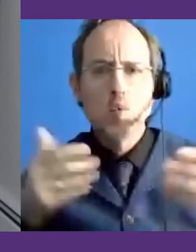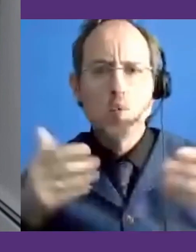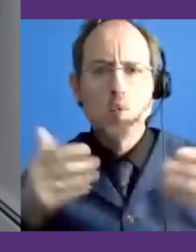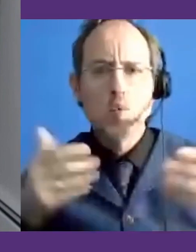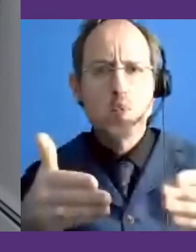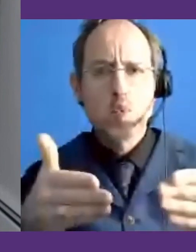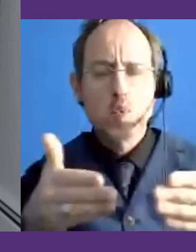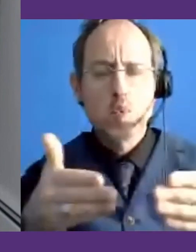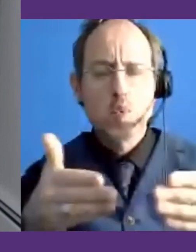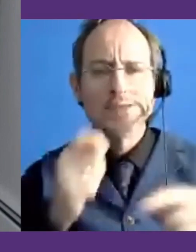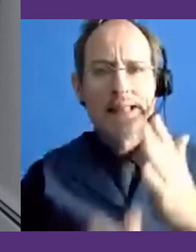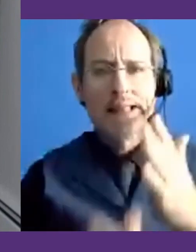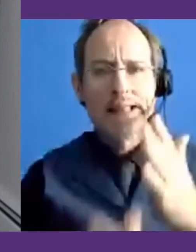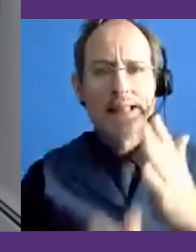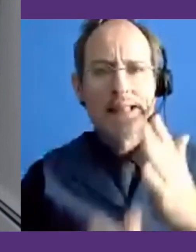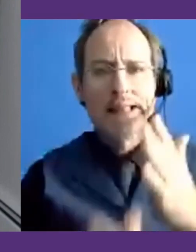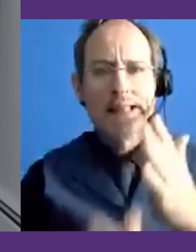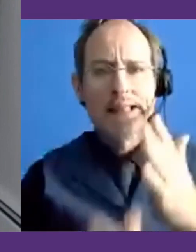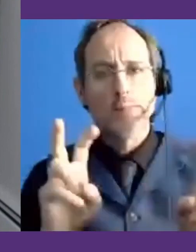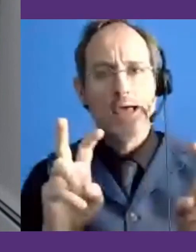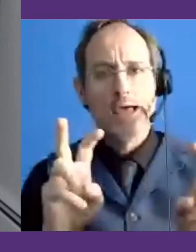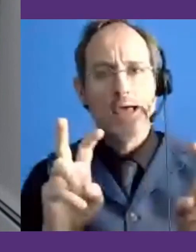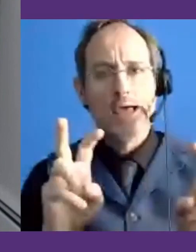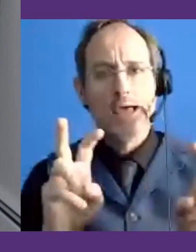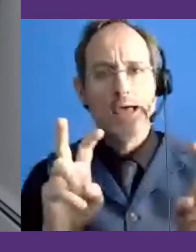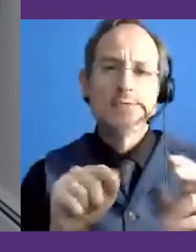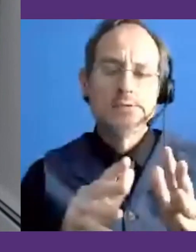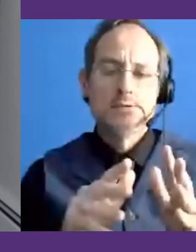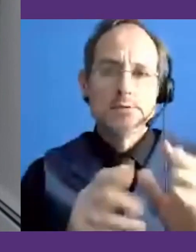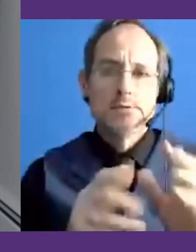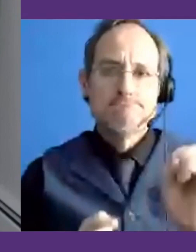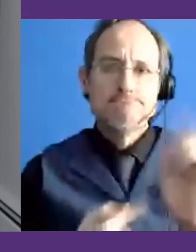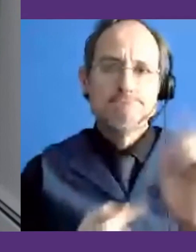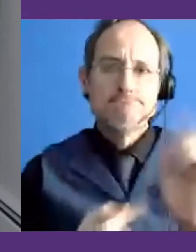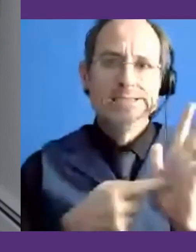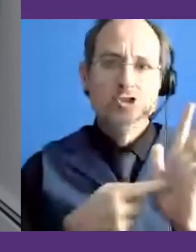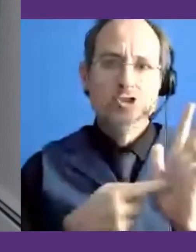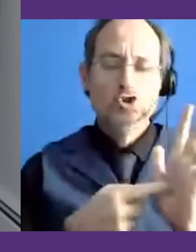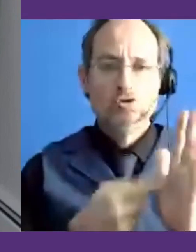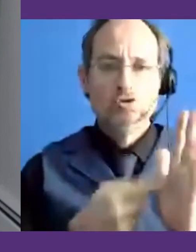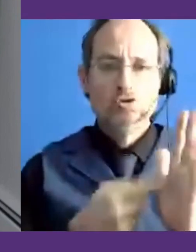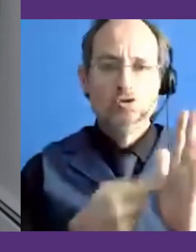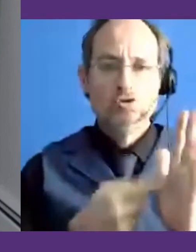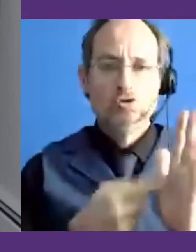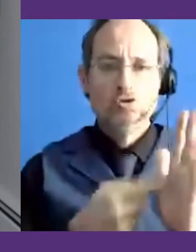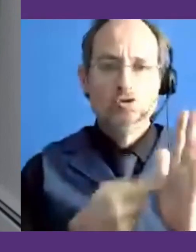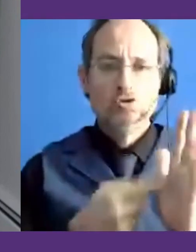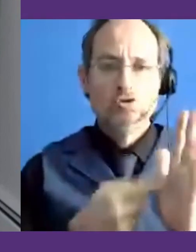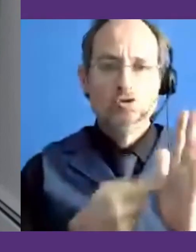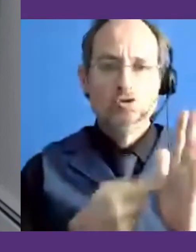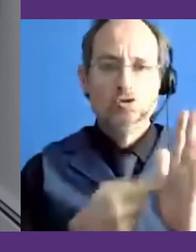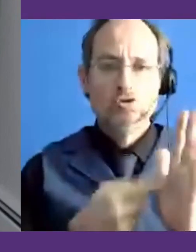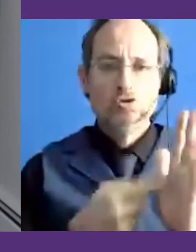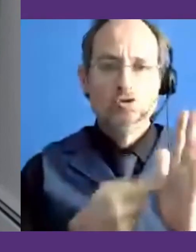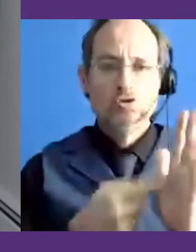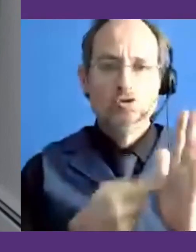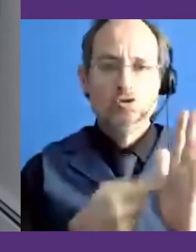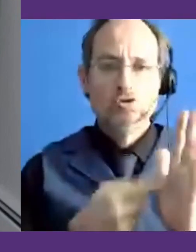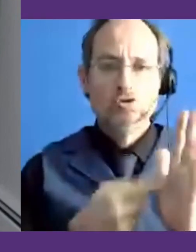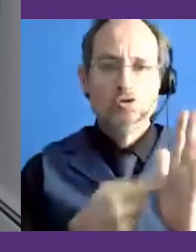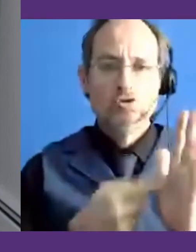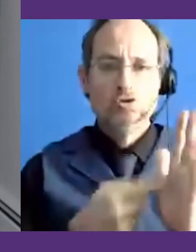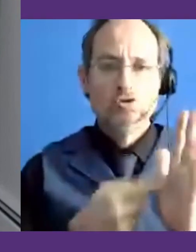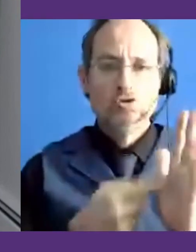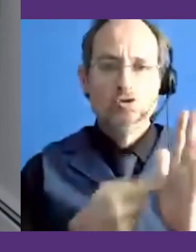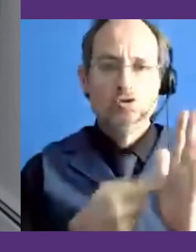sort of old institution that is reevaluating disability, at least here in the United States and specifically here